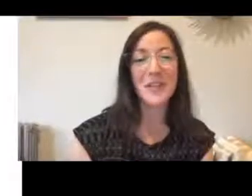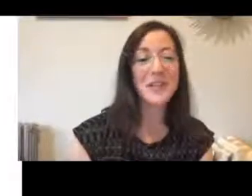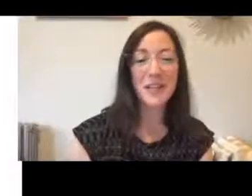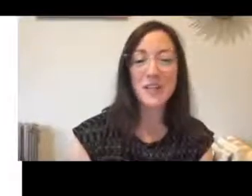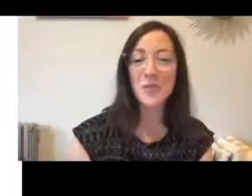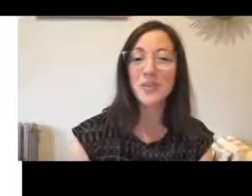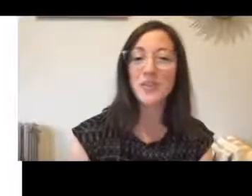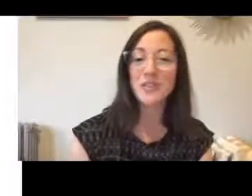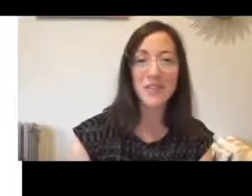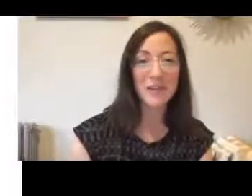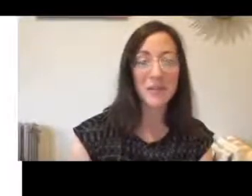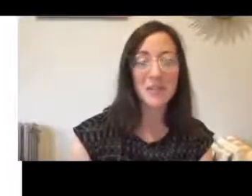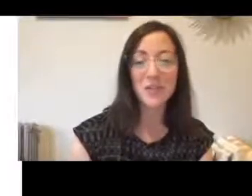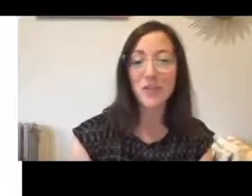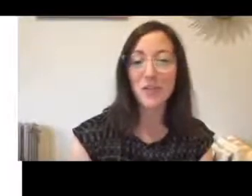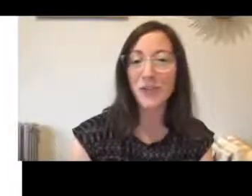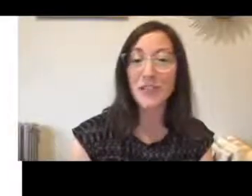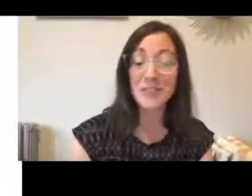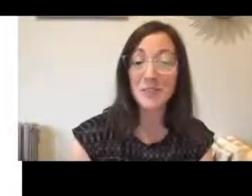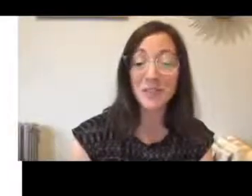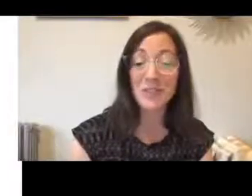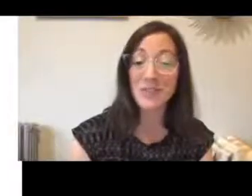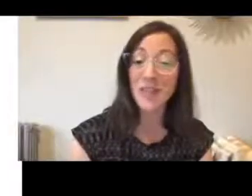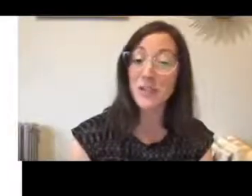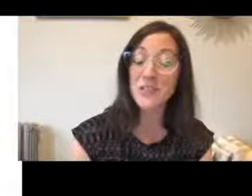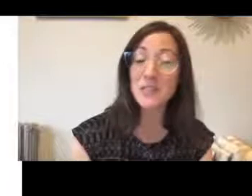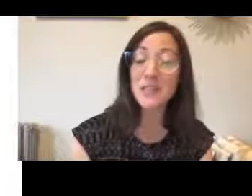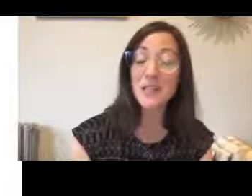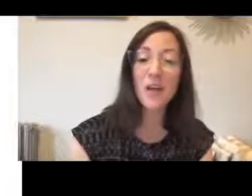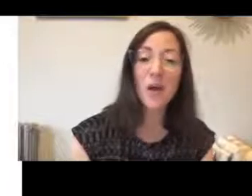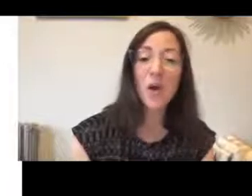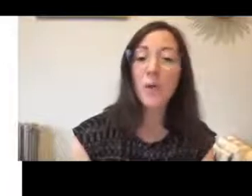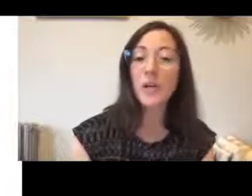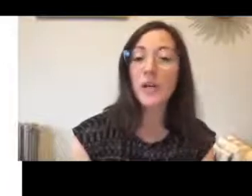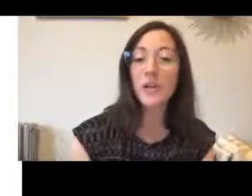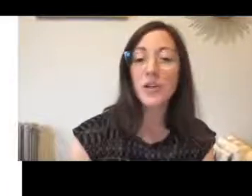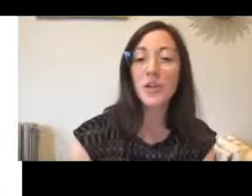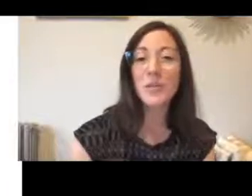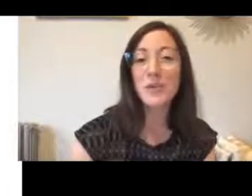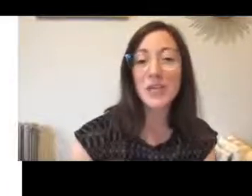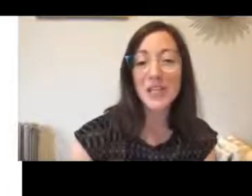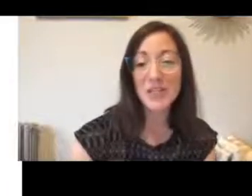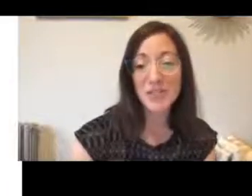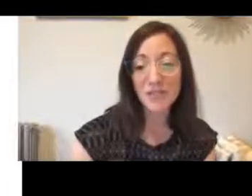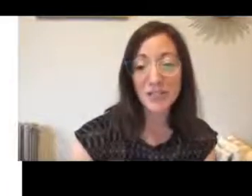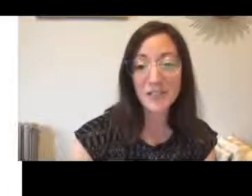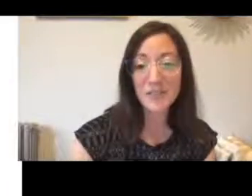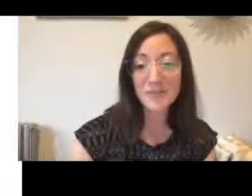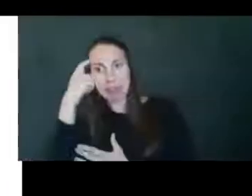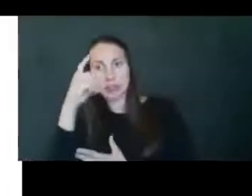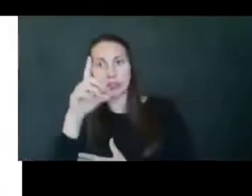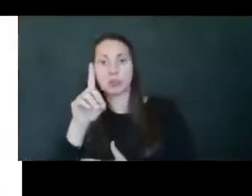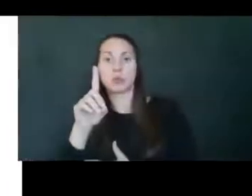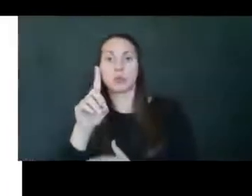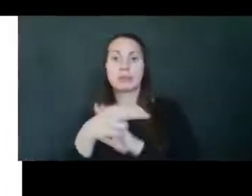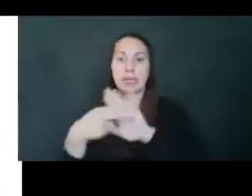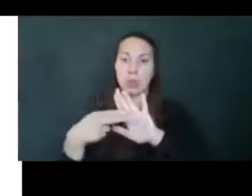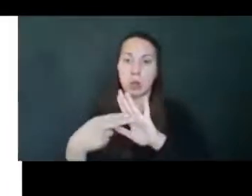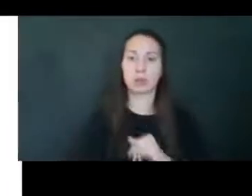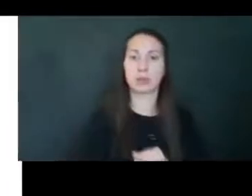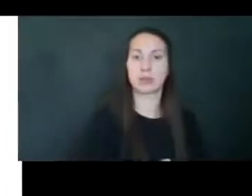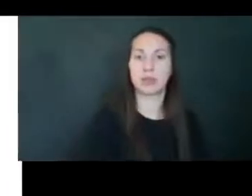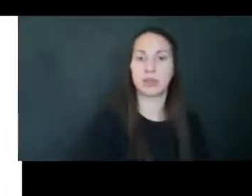an intellectual, developmental, or learning disability diagnosis, or a learning or communication difference. It